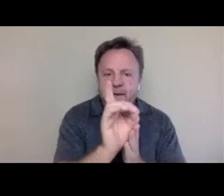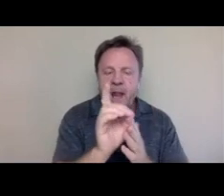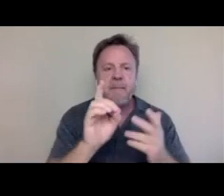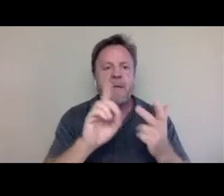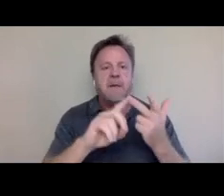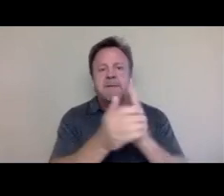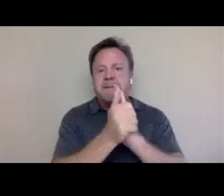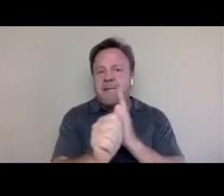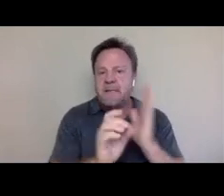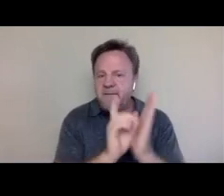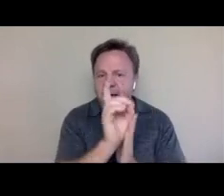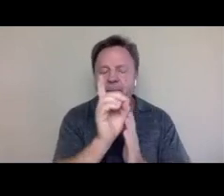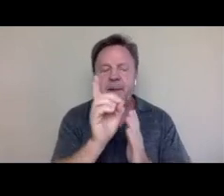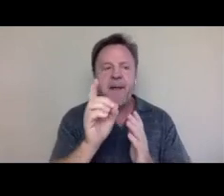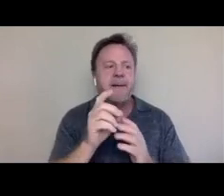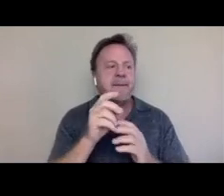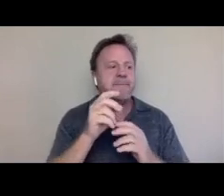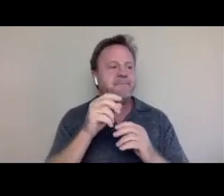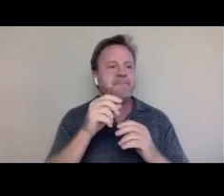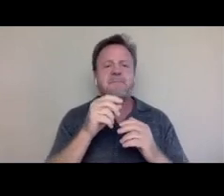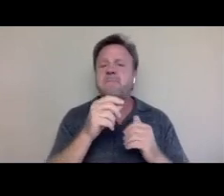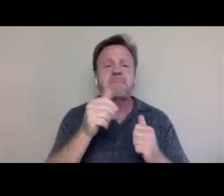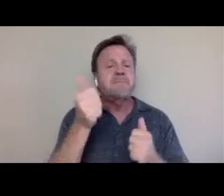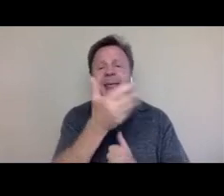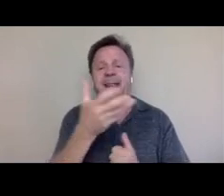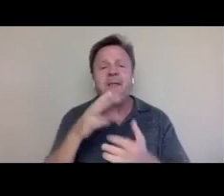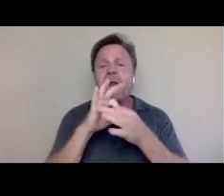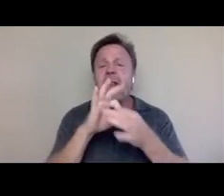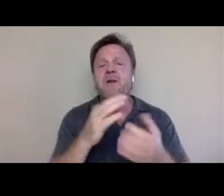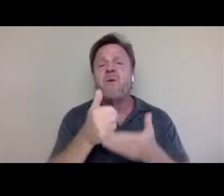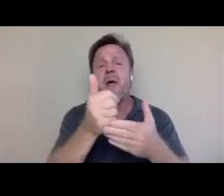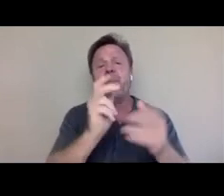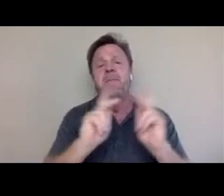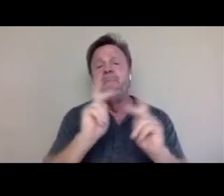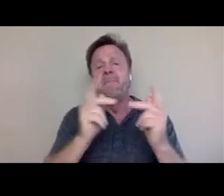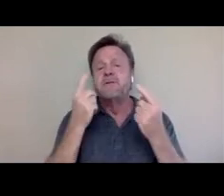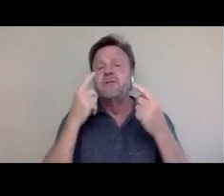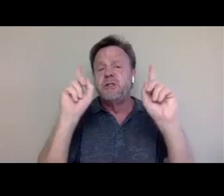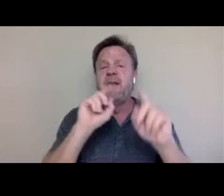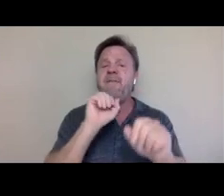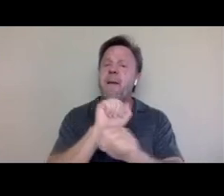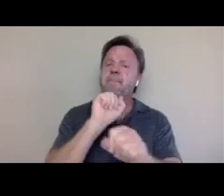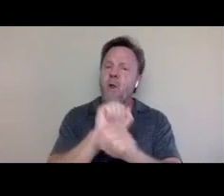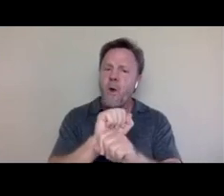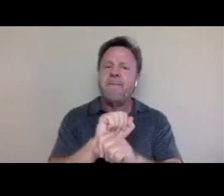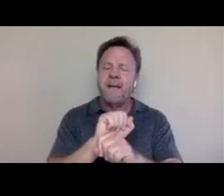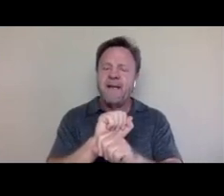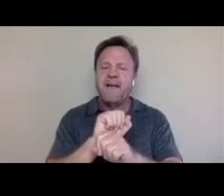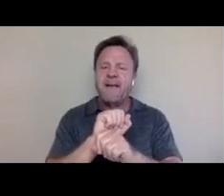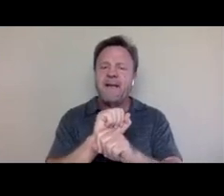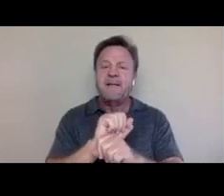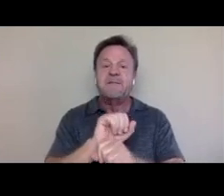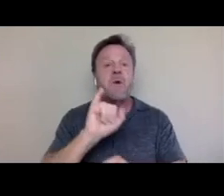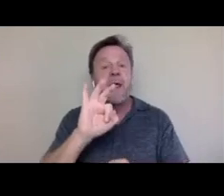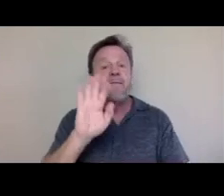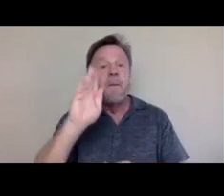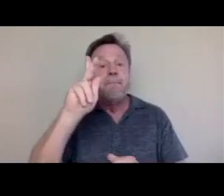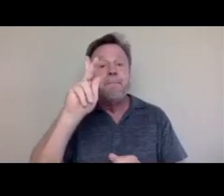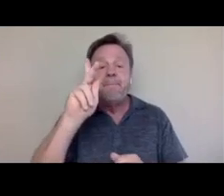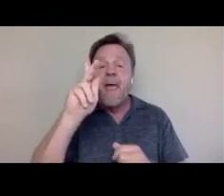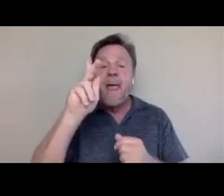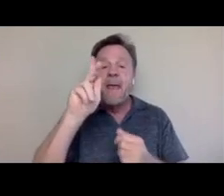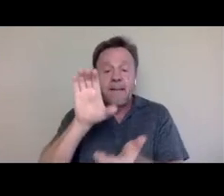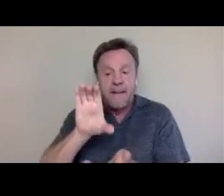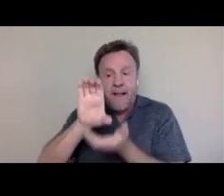skills development, anything related to helping people achieve an employment outcome. So if a bank put up